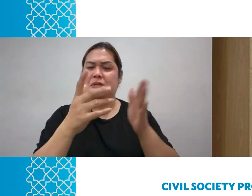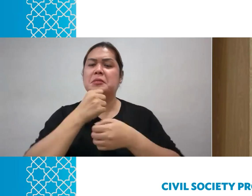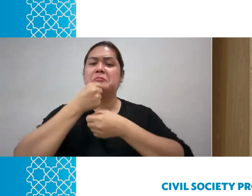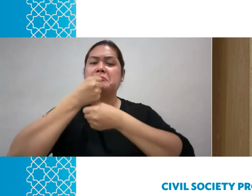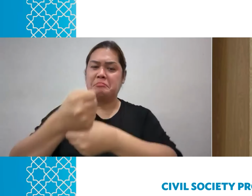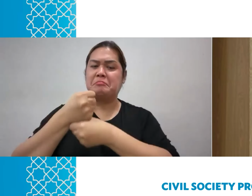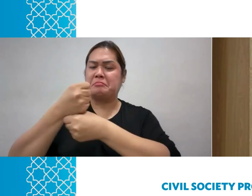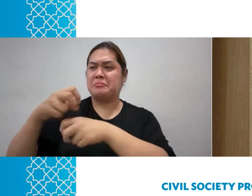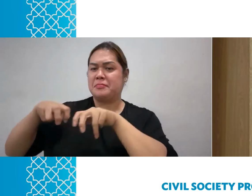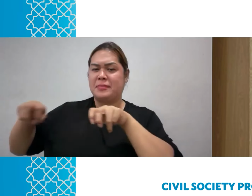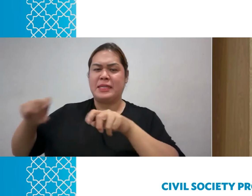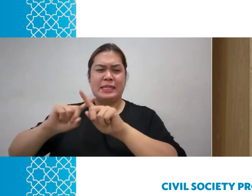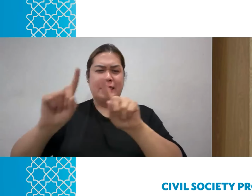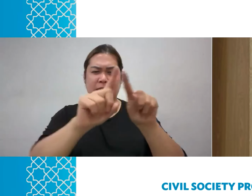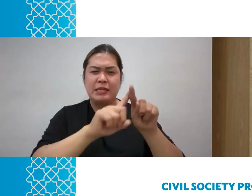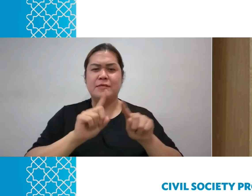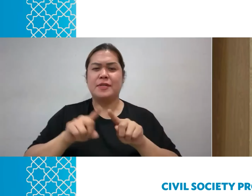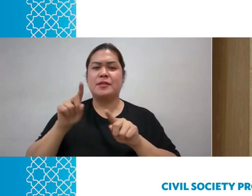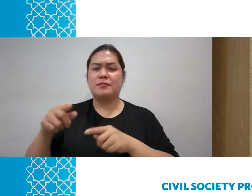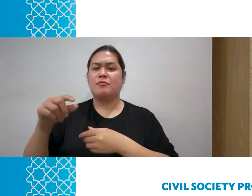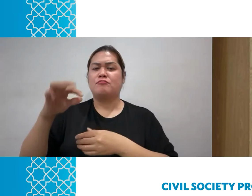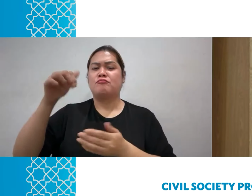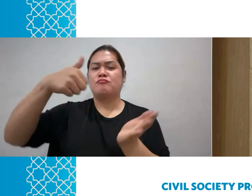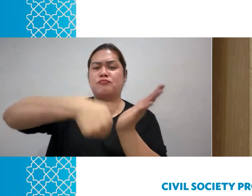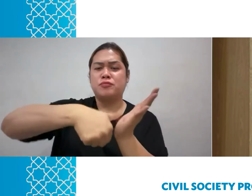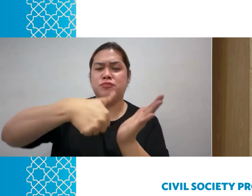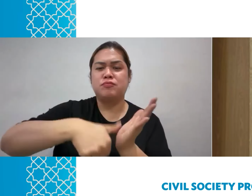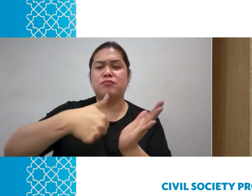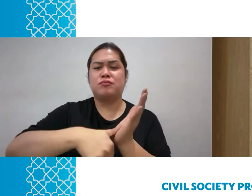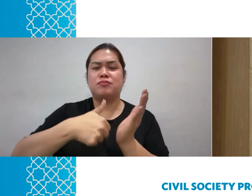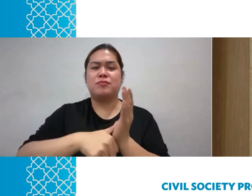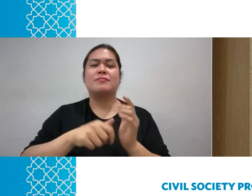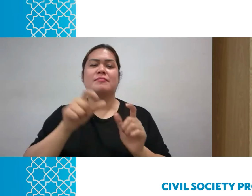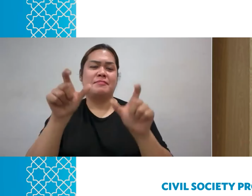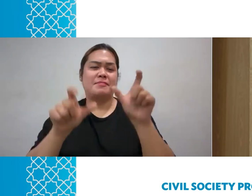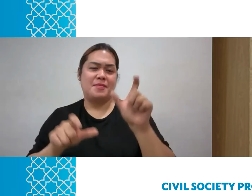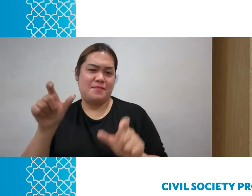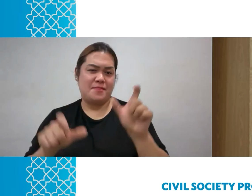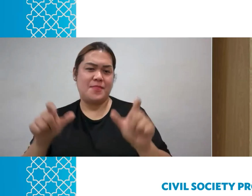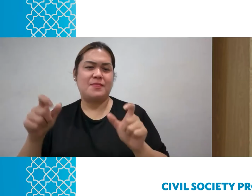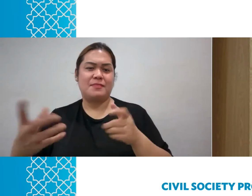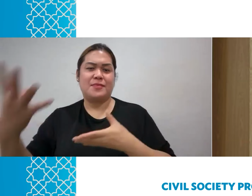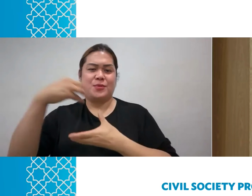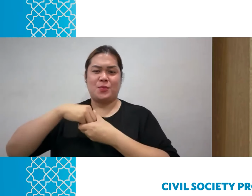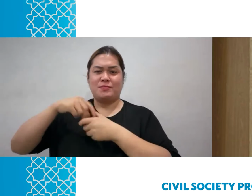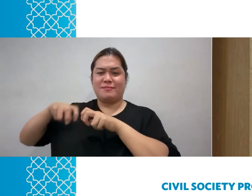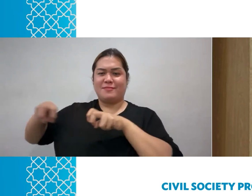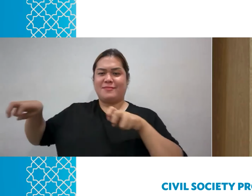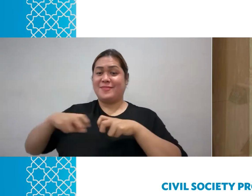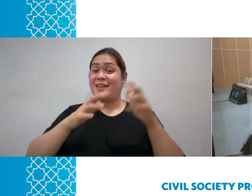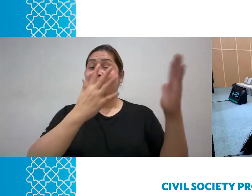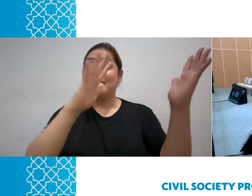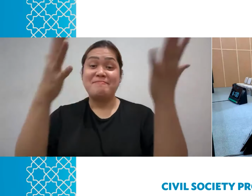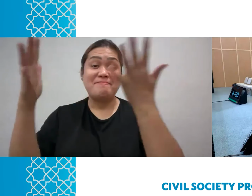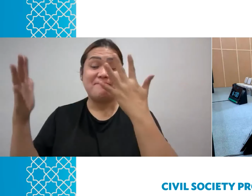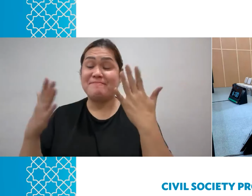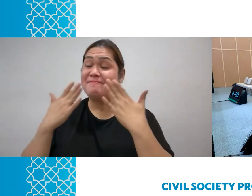for participating with us on the panel. I would like to invite a big round of applause for our panelists who dedicated their time